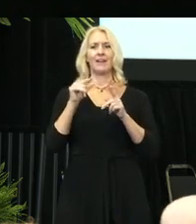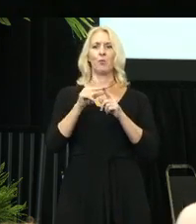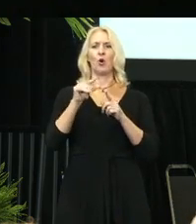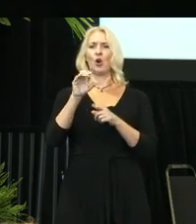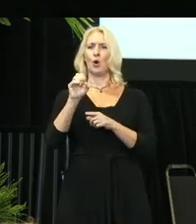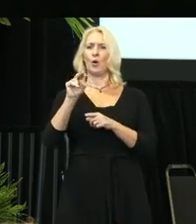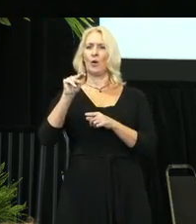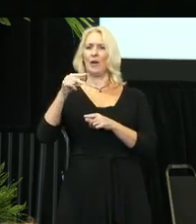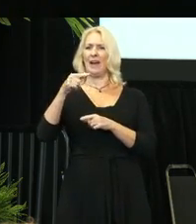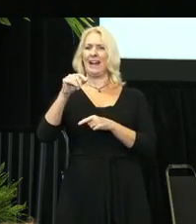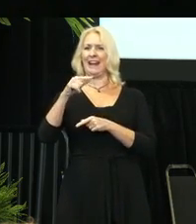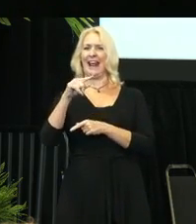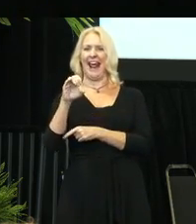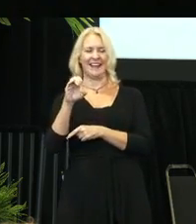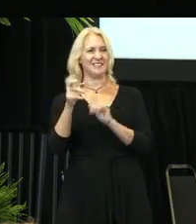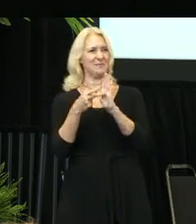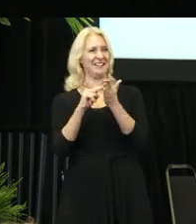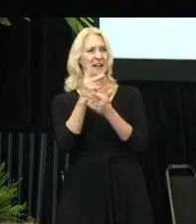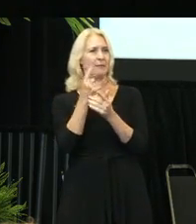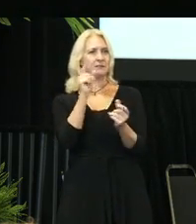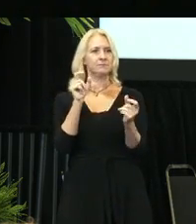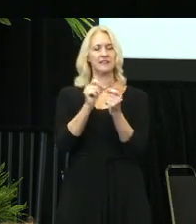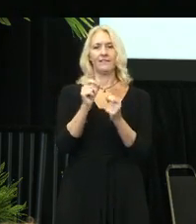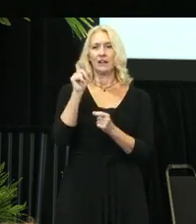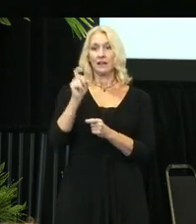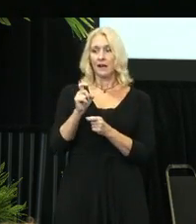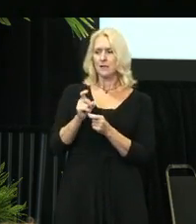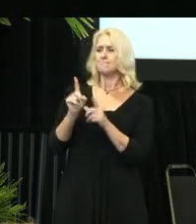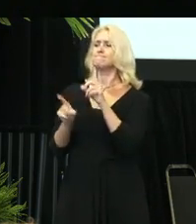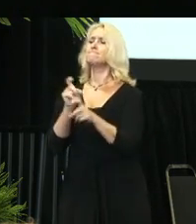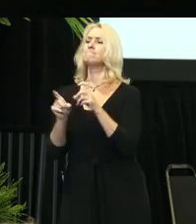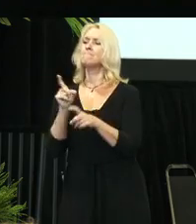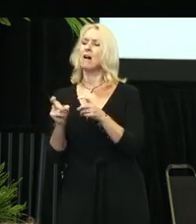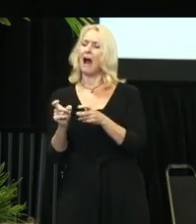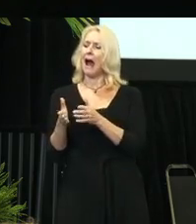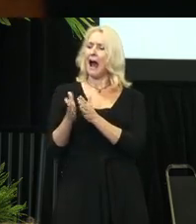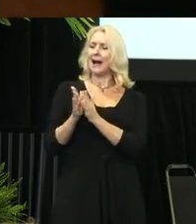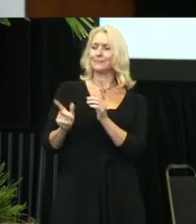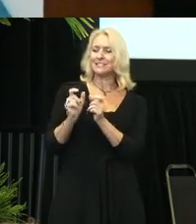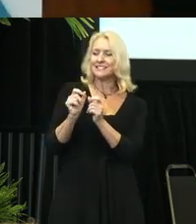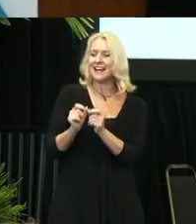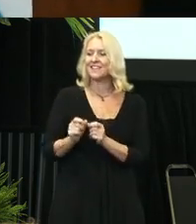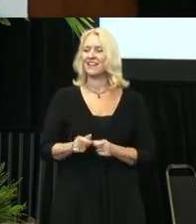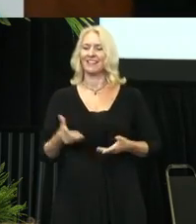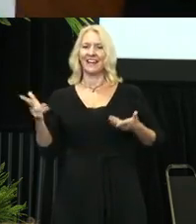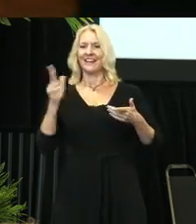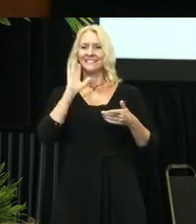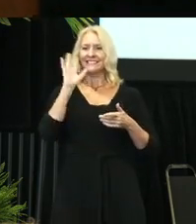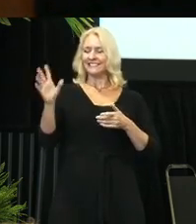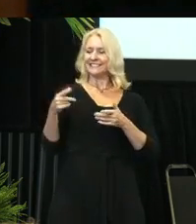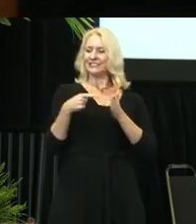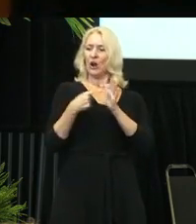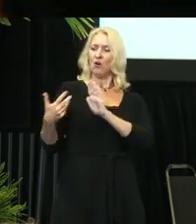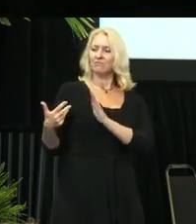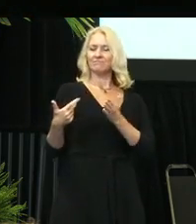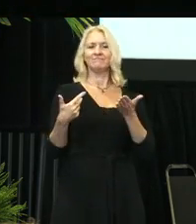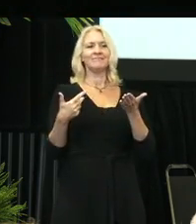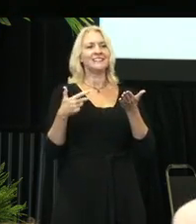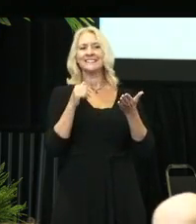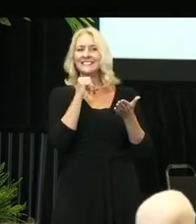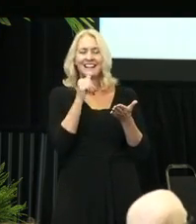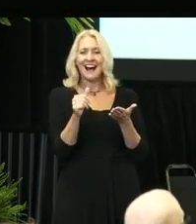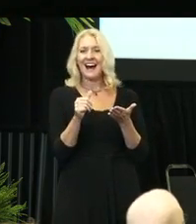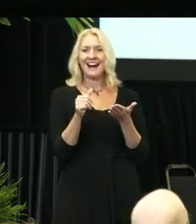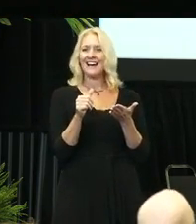students is this Dead Poet Society moment where, you know, we get people on our shoulders, no captain, my captain, and get paraded around and everything like that. That's not what it looks